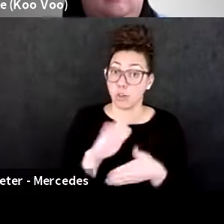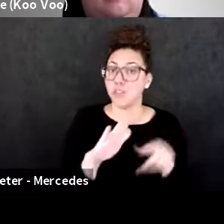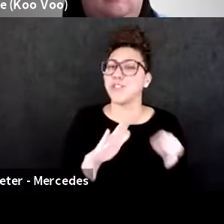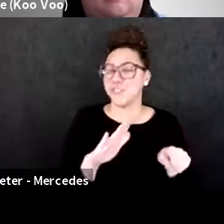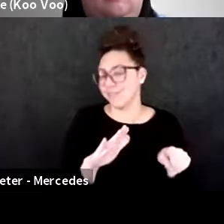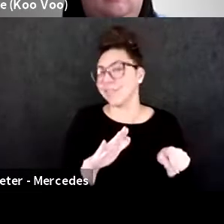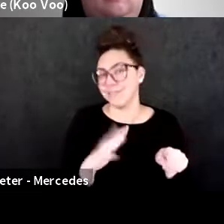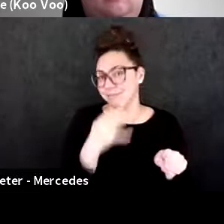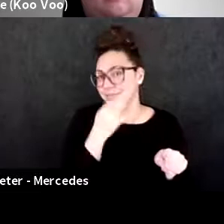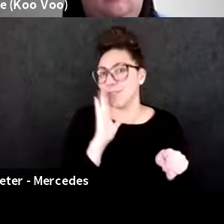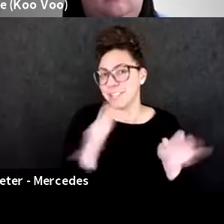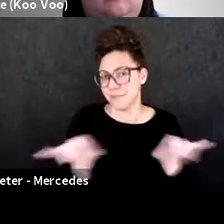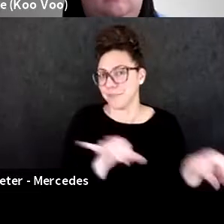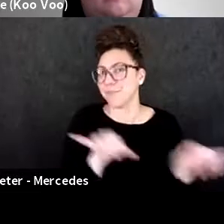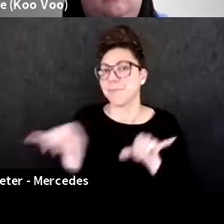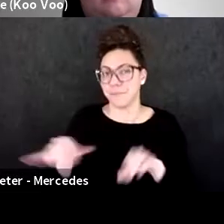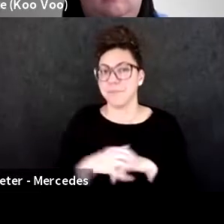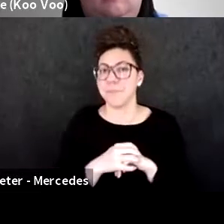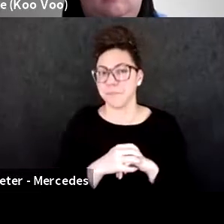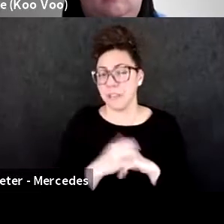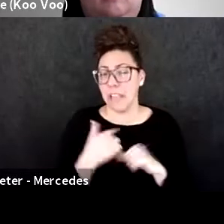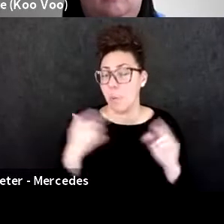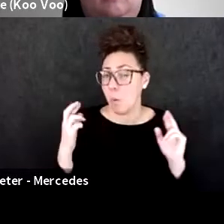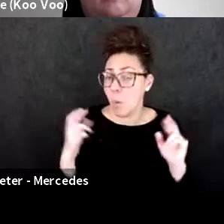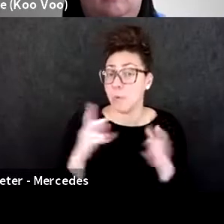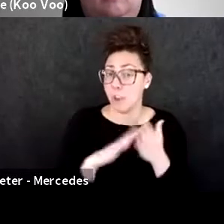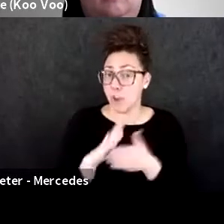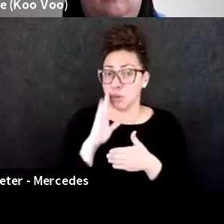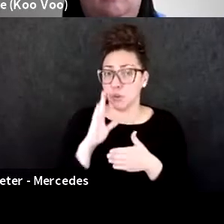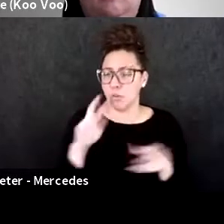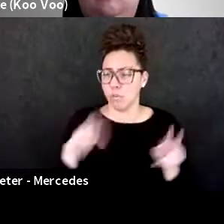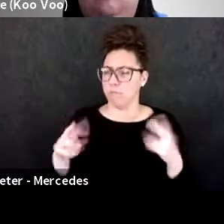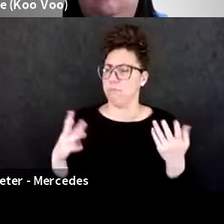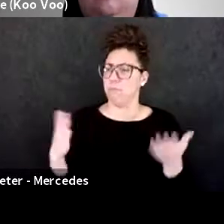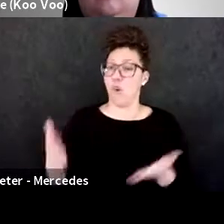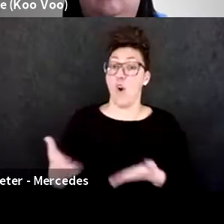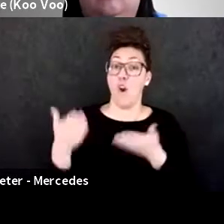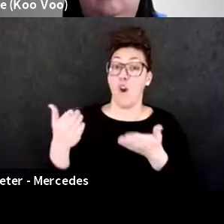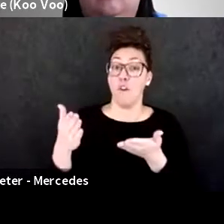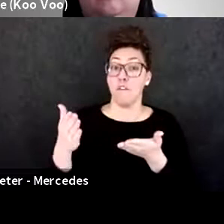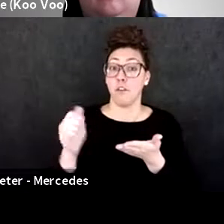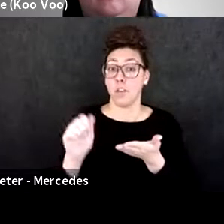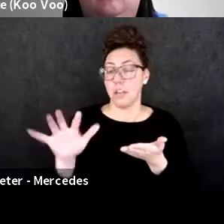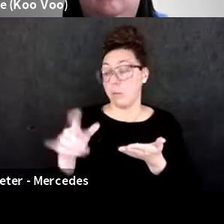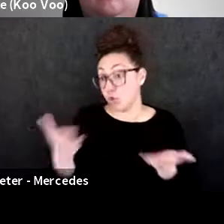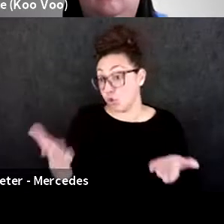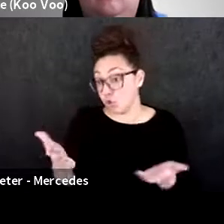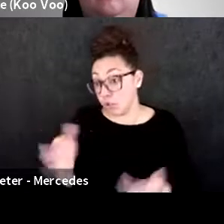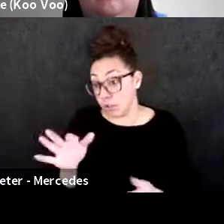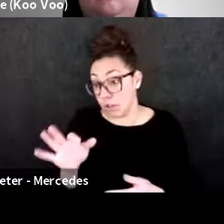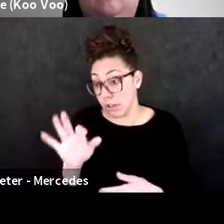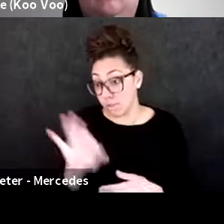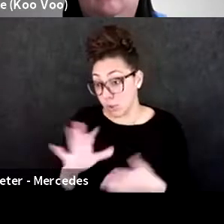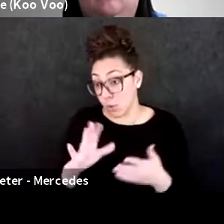thing. I would hope that the colleges look at offering Asian American studies. You do it at Fresno City, but not all the colleges